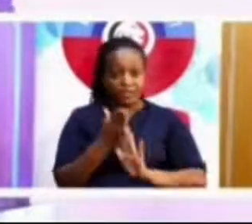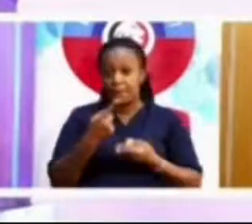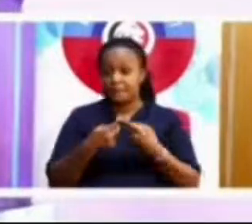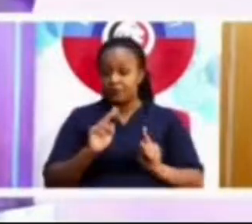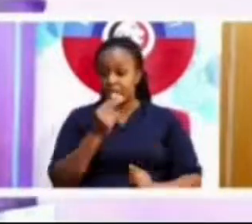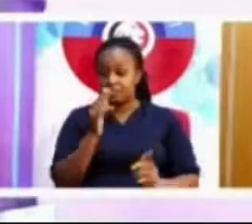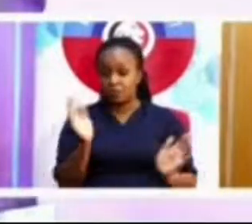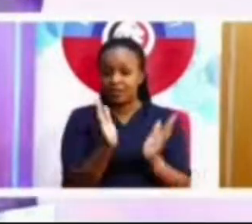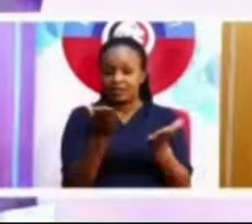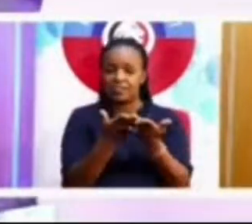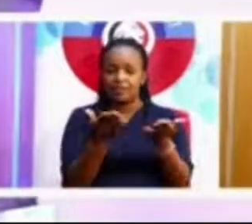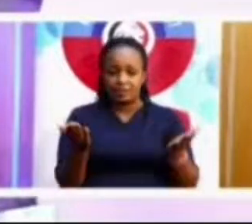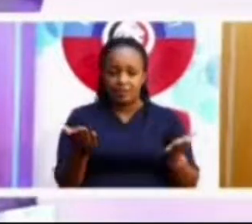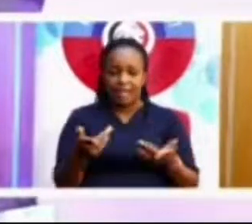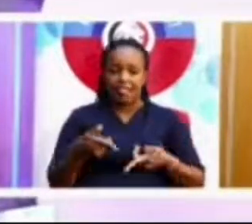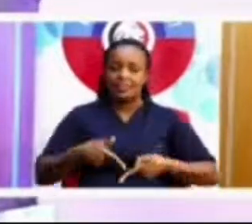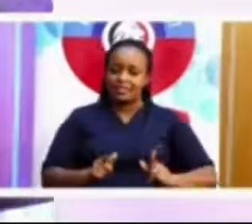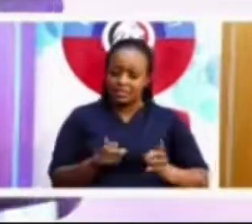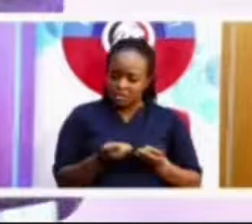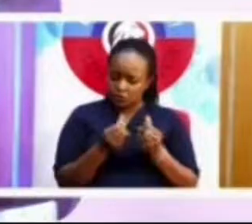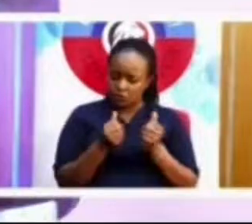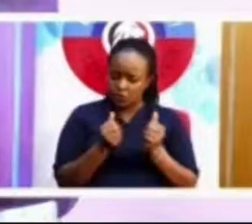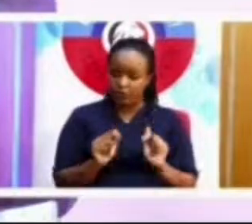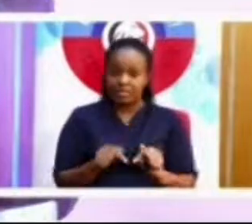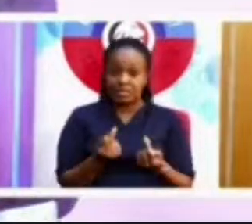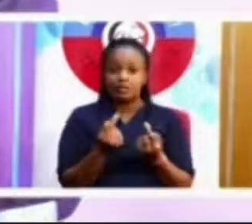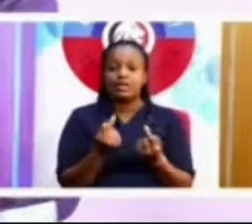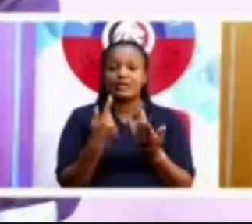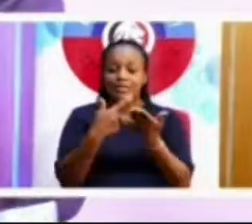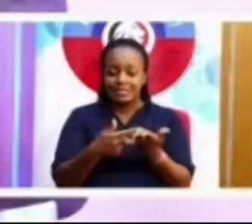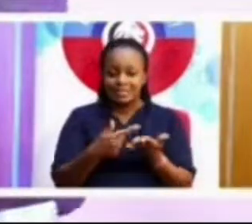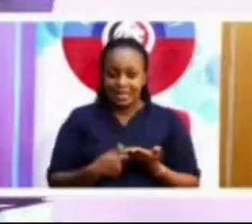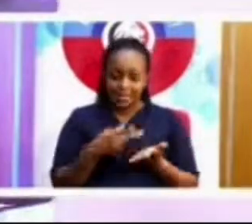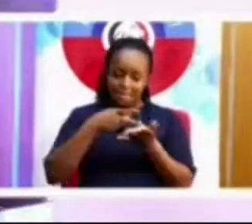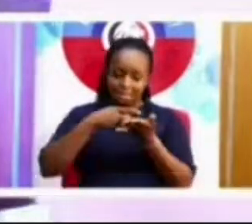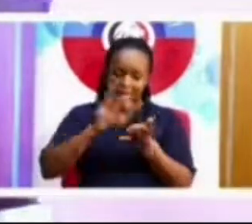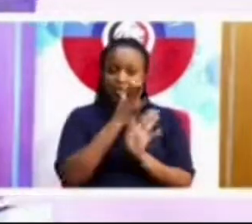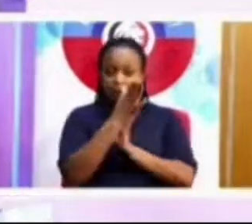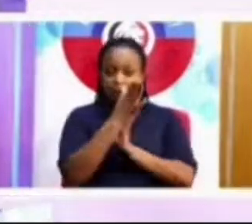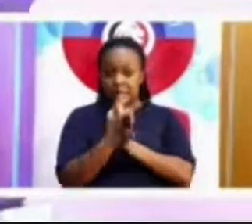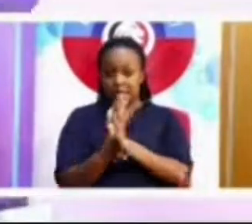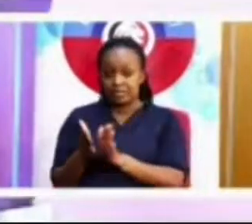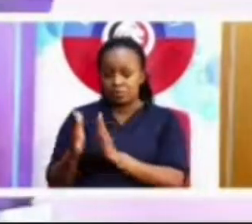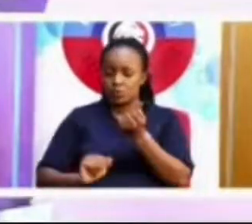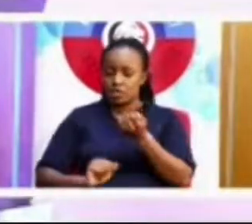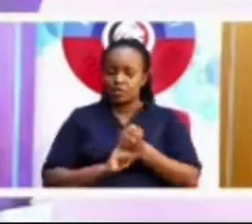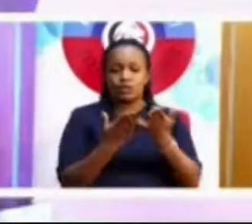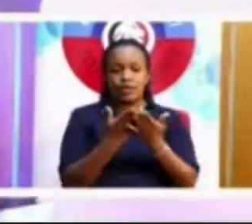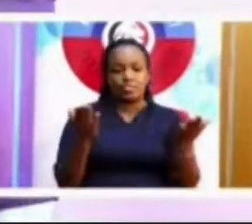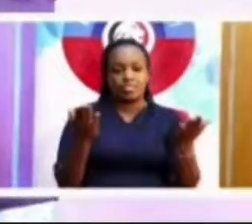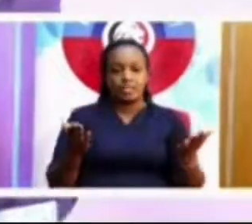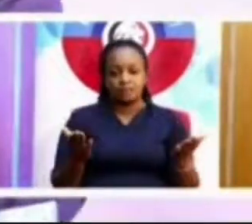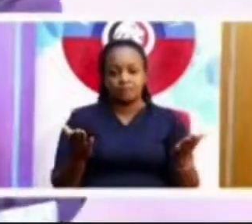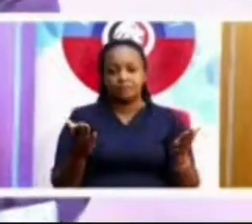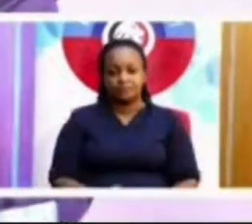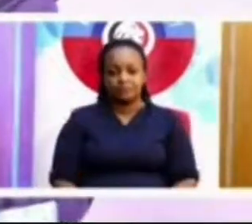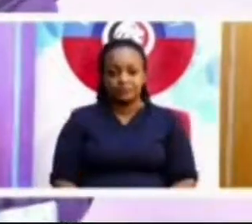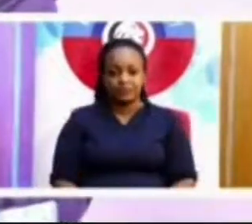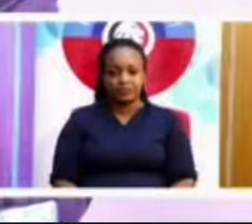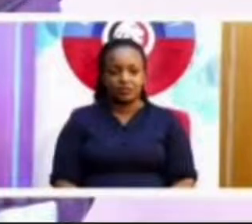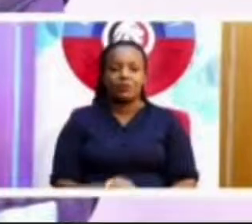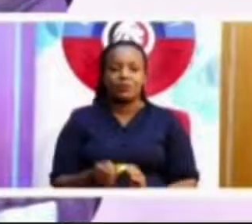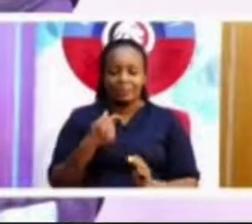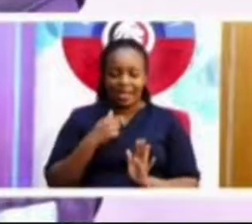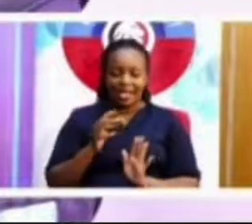let us resolve the dispute, let us discuss payment plans. And so we are supporting them towards that. I want to leave it at that, Yvonne, and thank you very